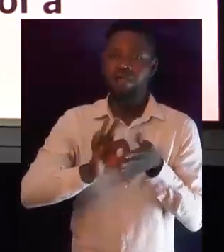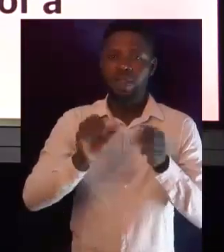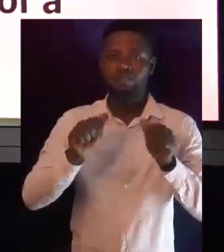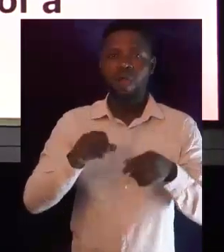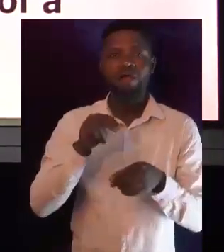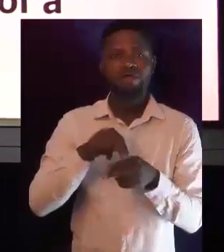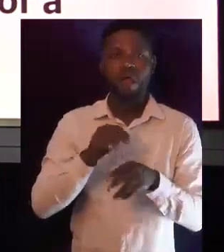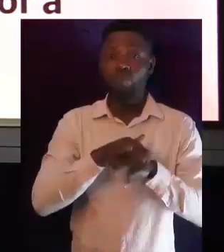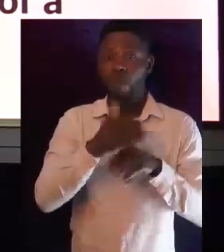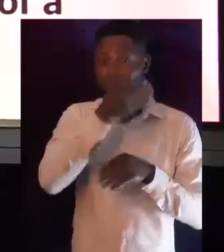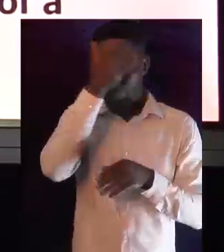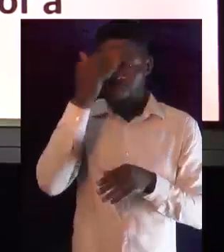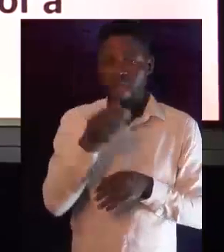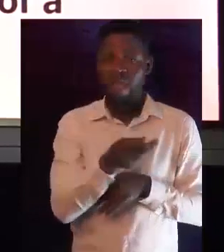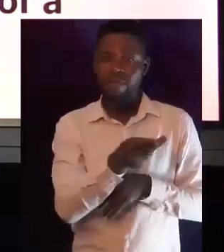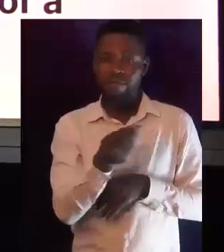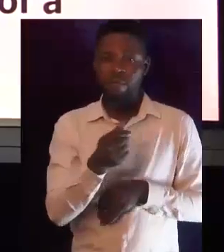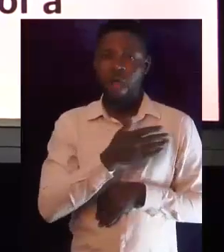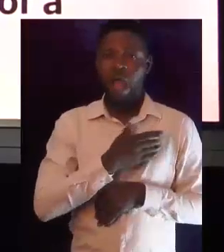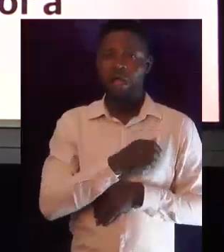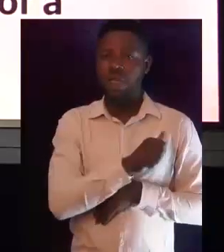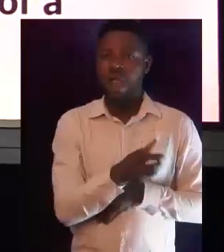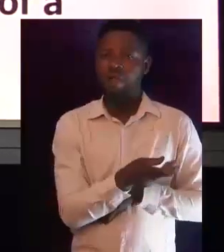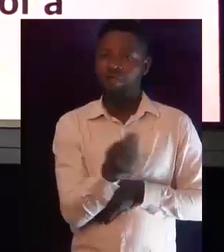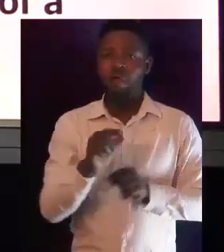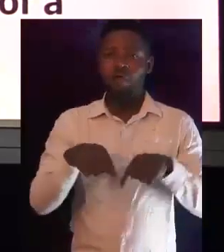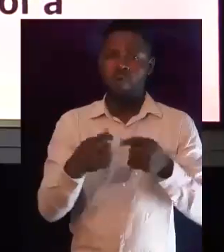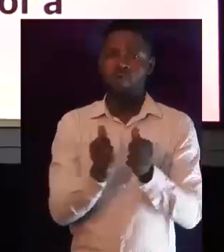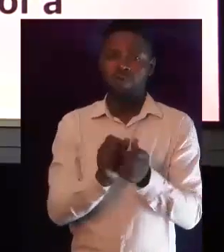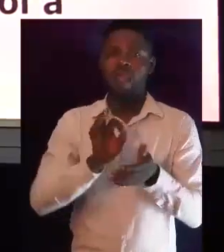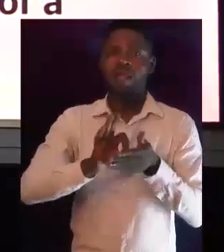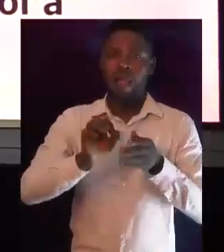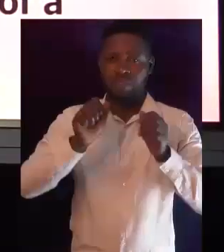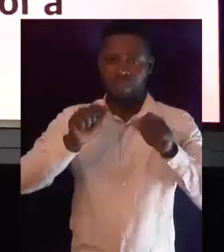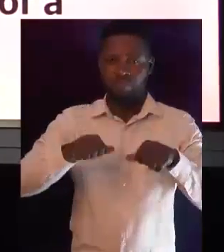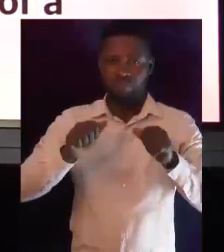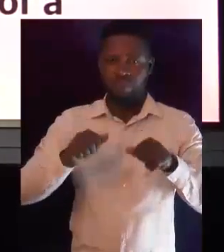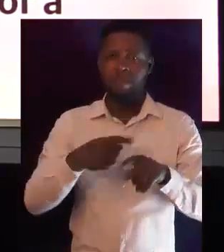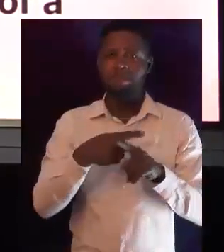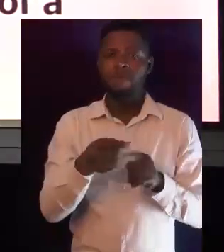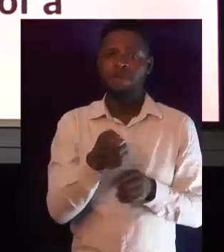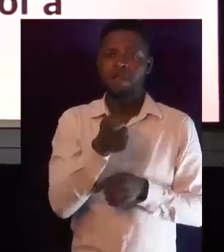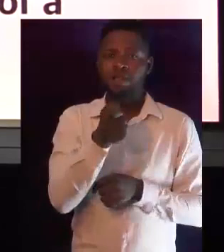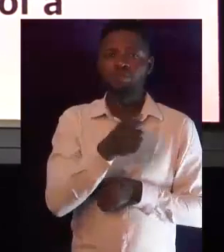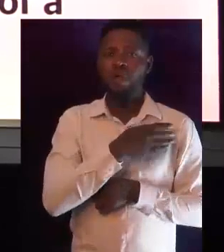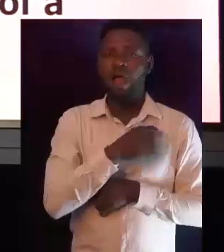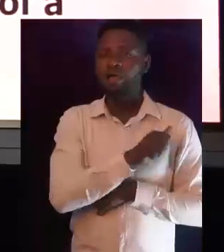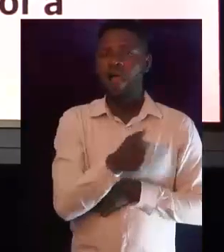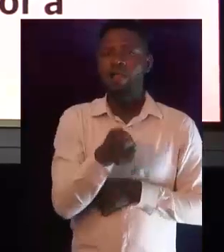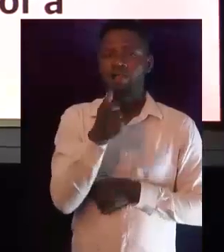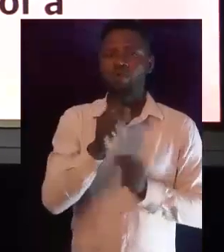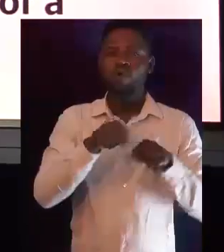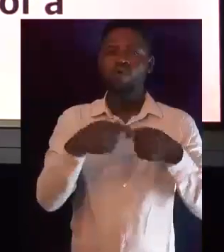uncountable nouns. Don't forget, few and a few goes with countable nouns, but little and a